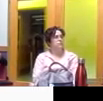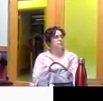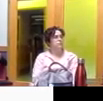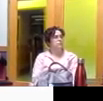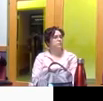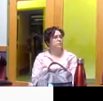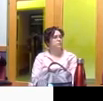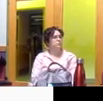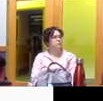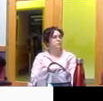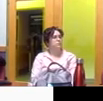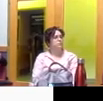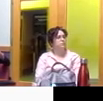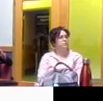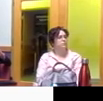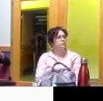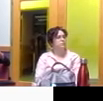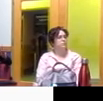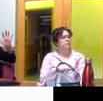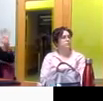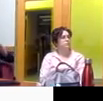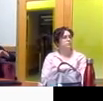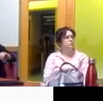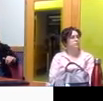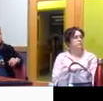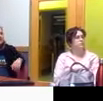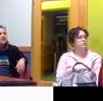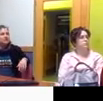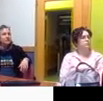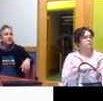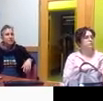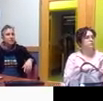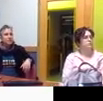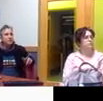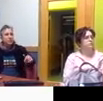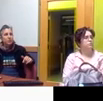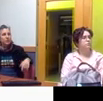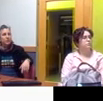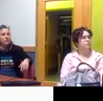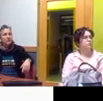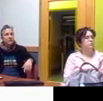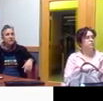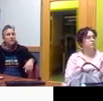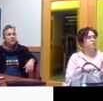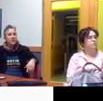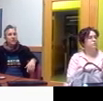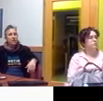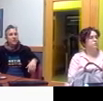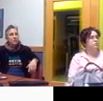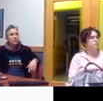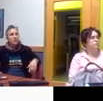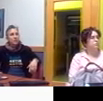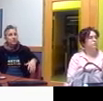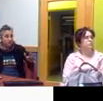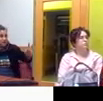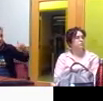health. So I just wanted to, and this is by no means an exhaustive list, so that's why I put the facts link at the bottom